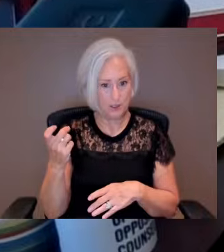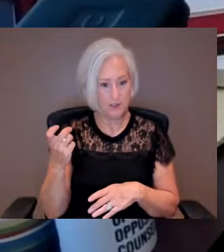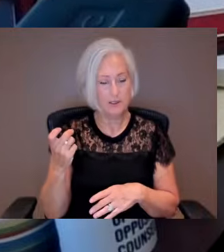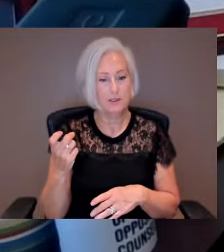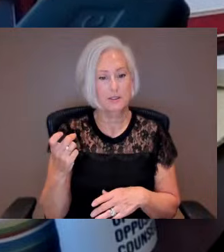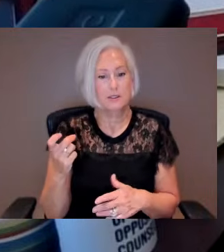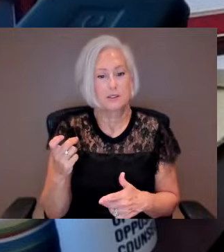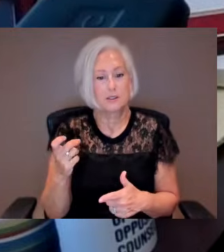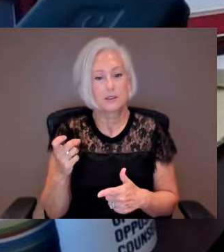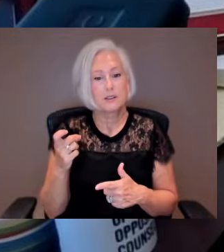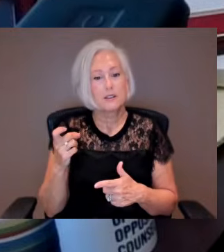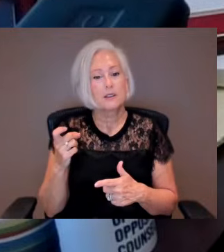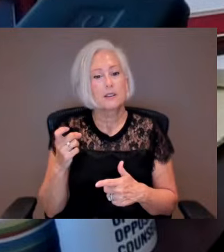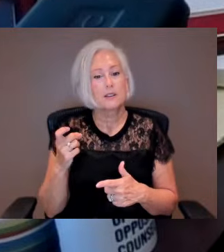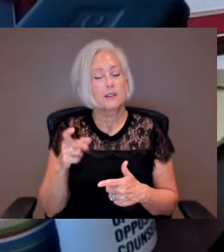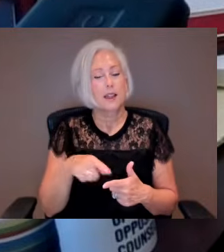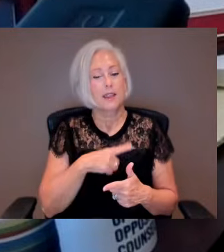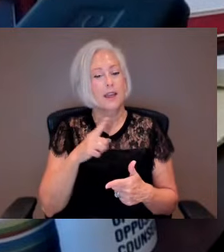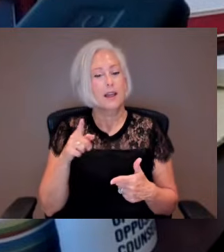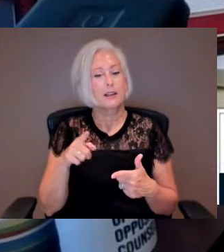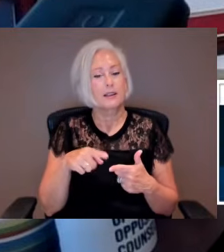then